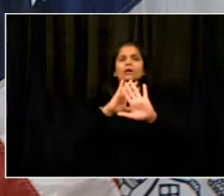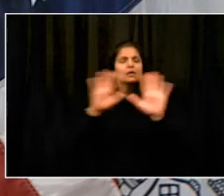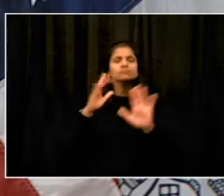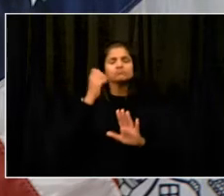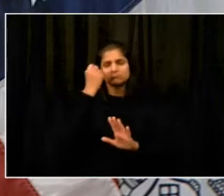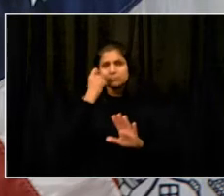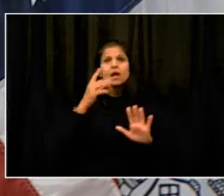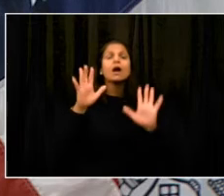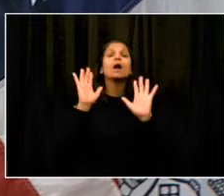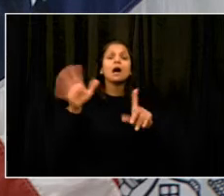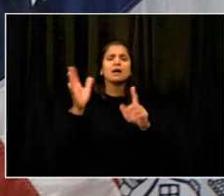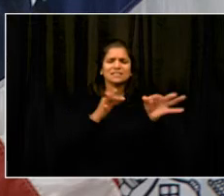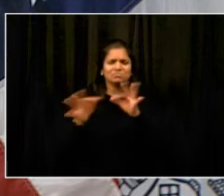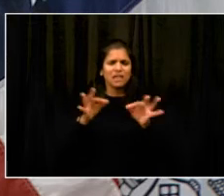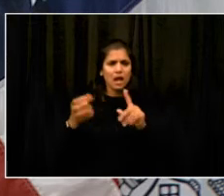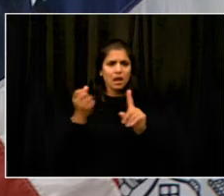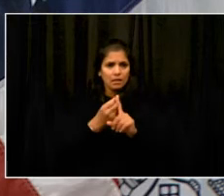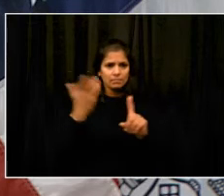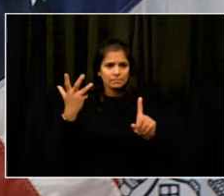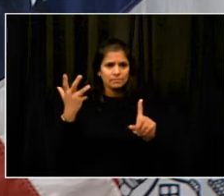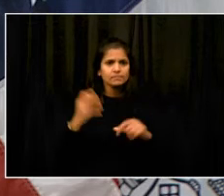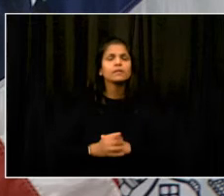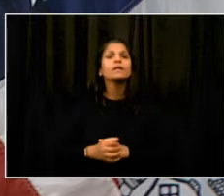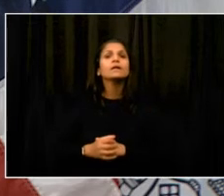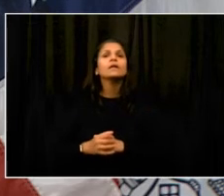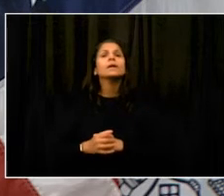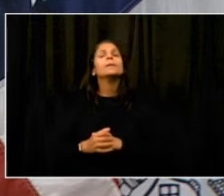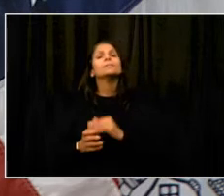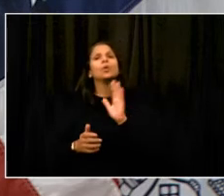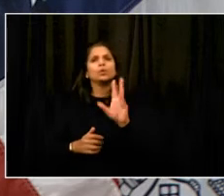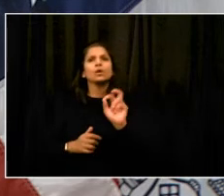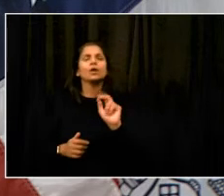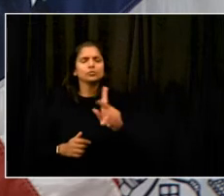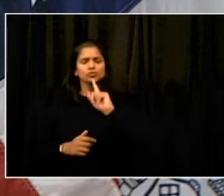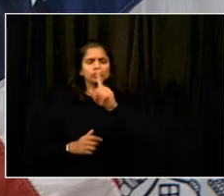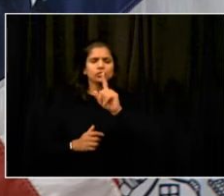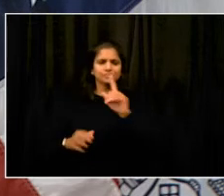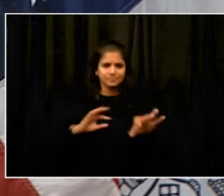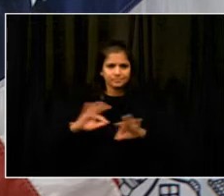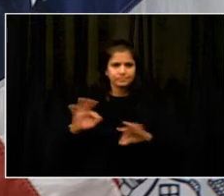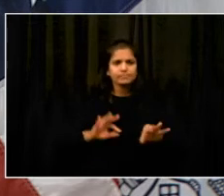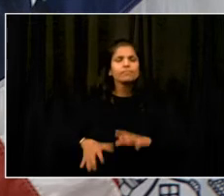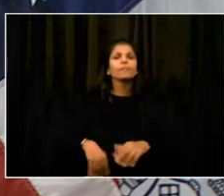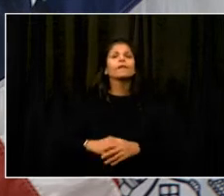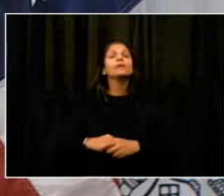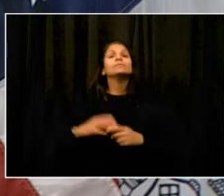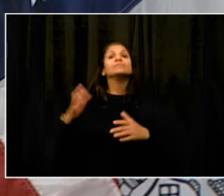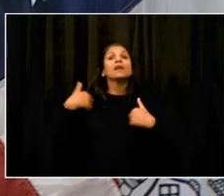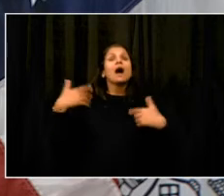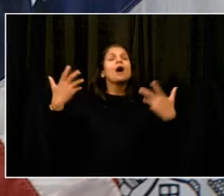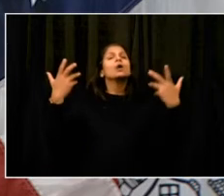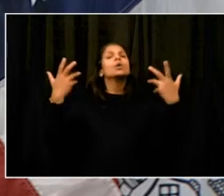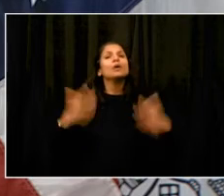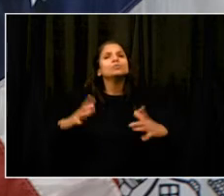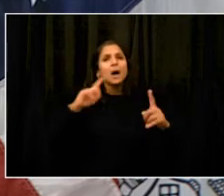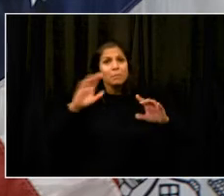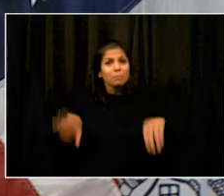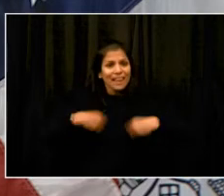now being approached or surpassed. We need to give people a clearer picture of where we're going from here. This is a new